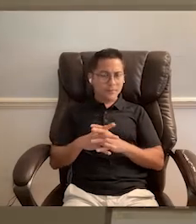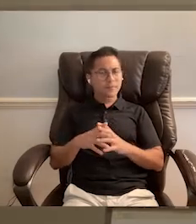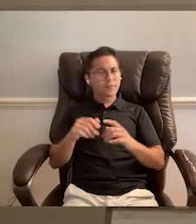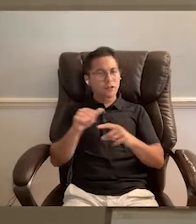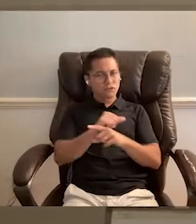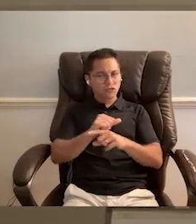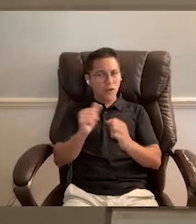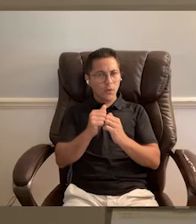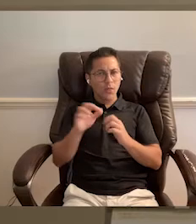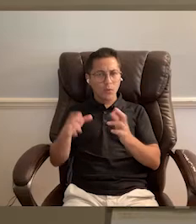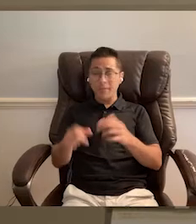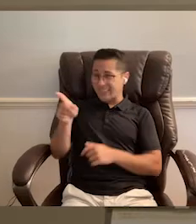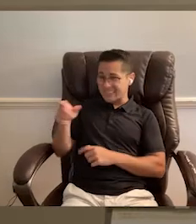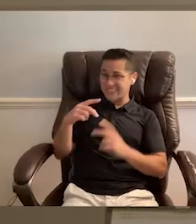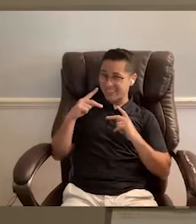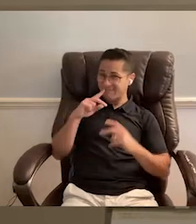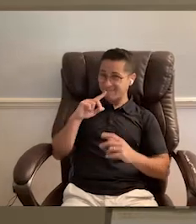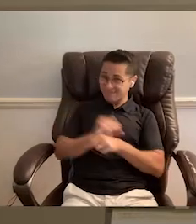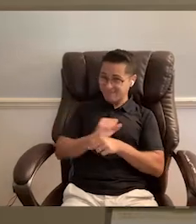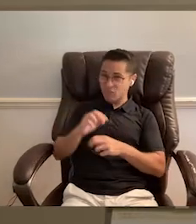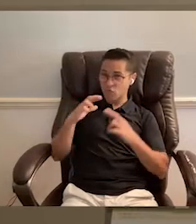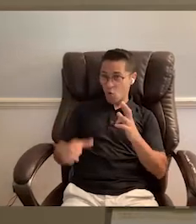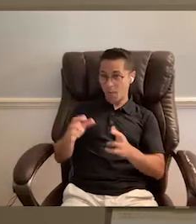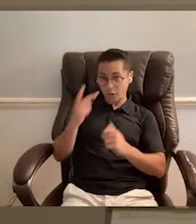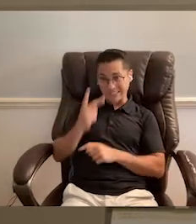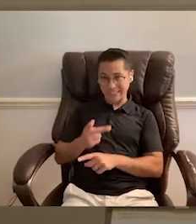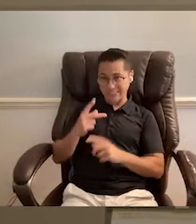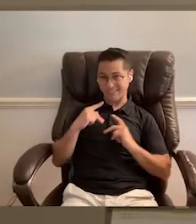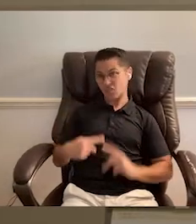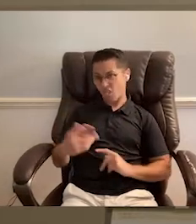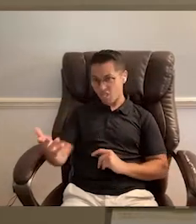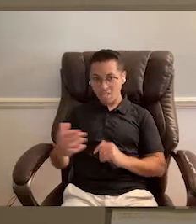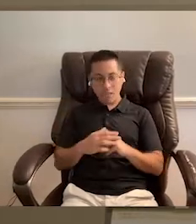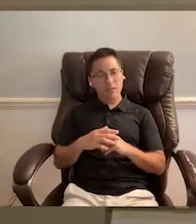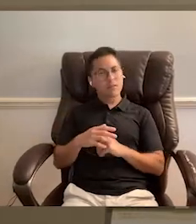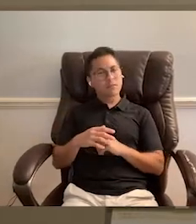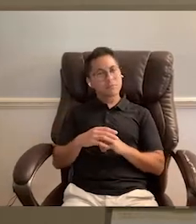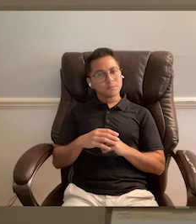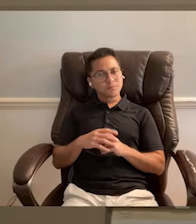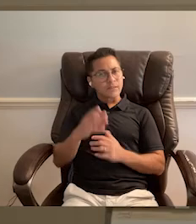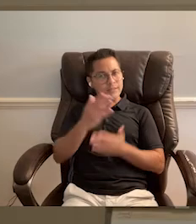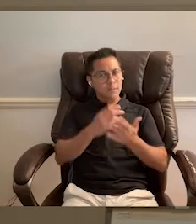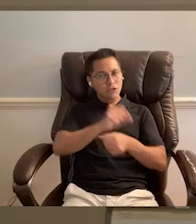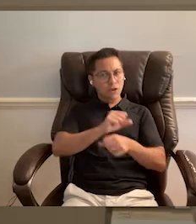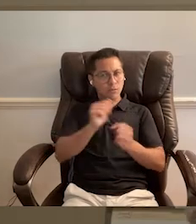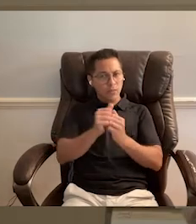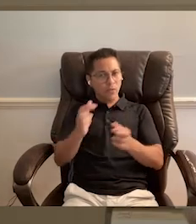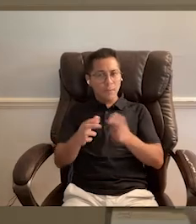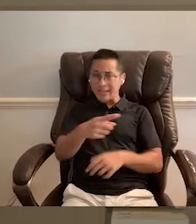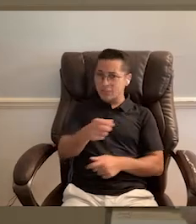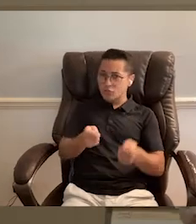there and grab things, right? So this is what we did with this project here, where you don't think about anything. Just your wheelchair is part of the